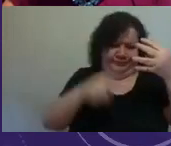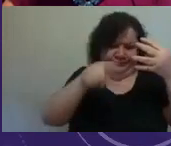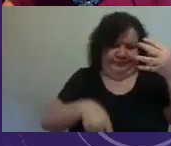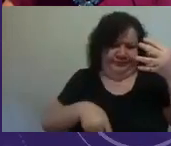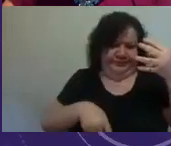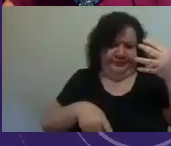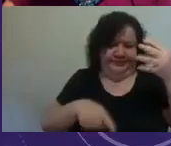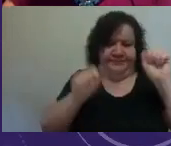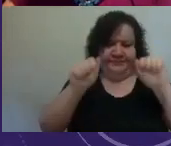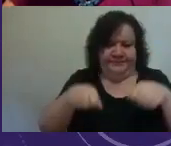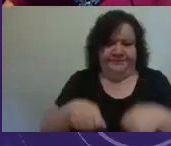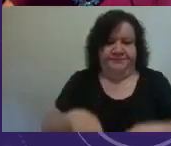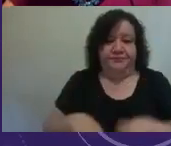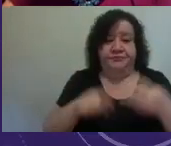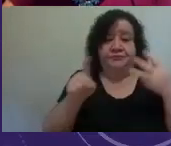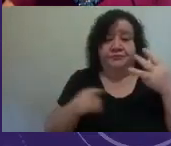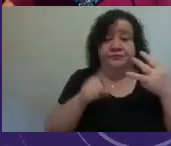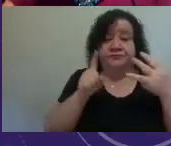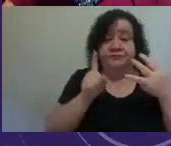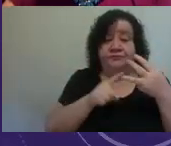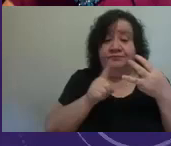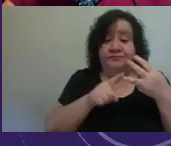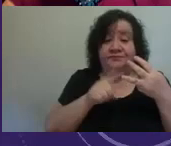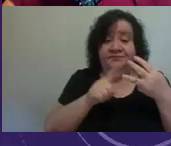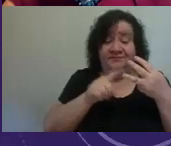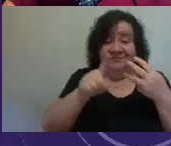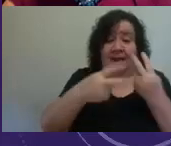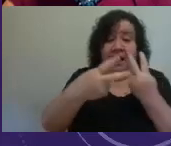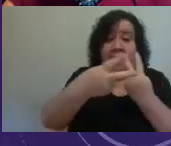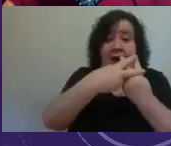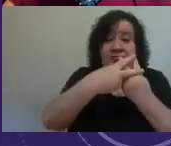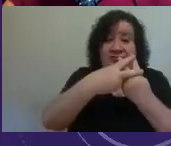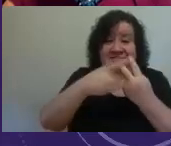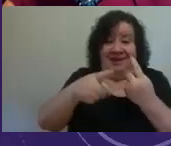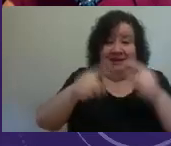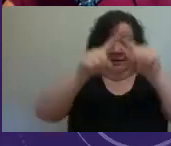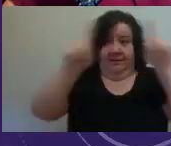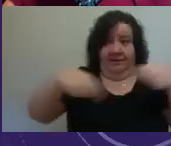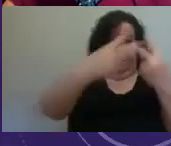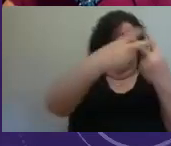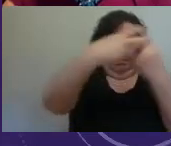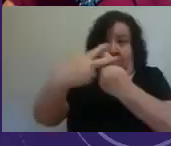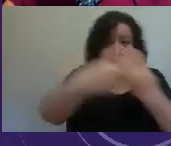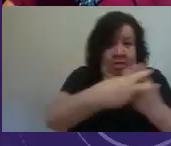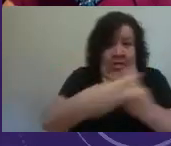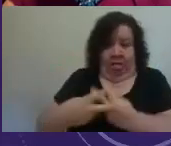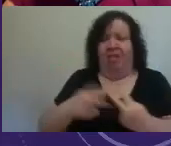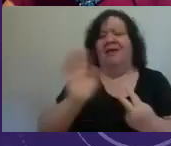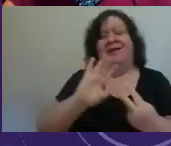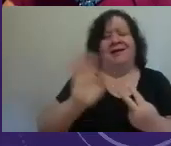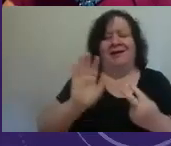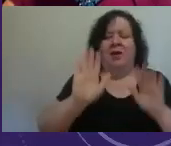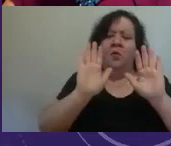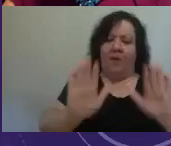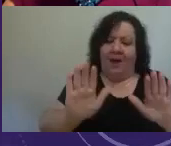hashtags for the end of a post. 4, capitalize the first letter of each word in a